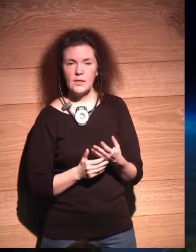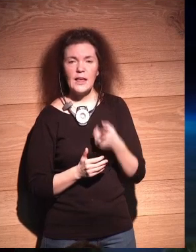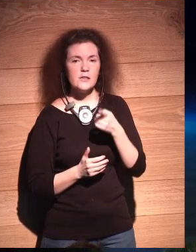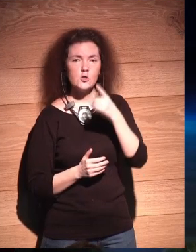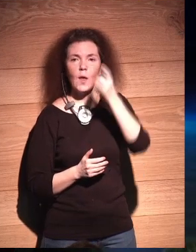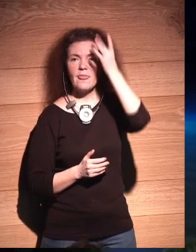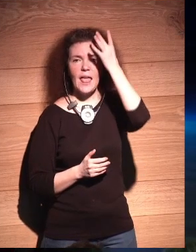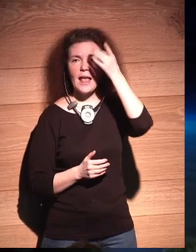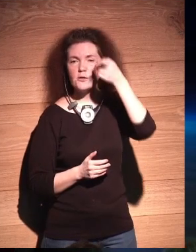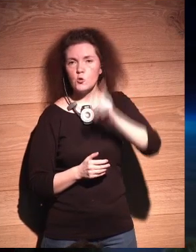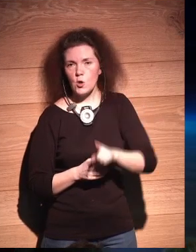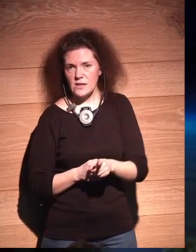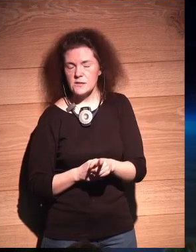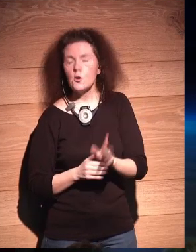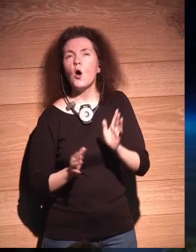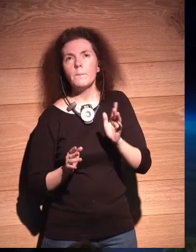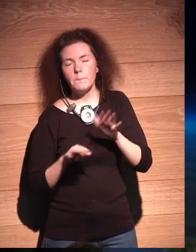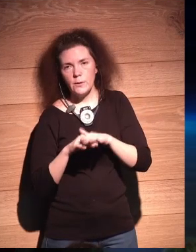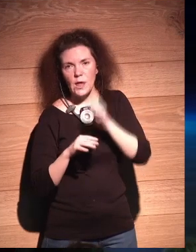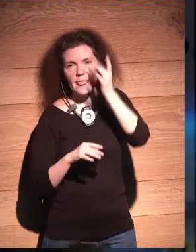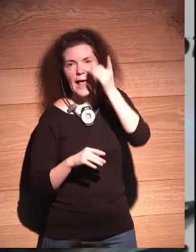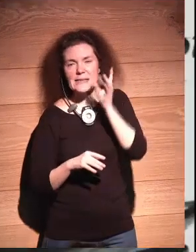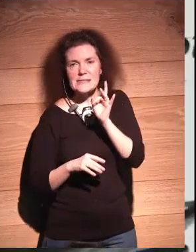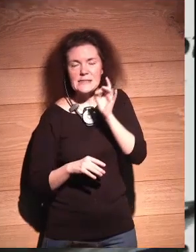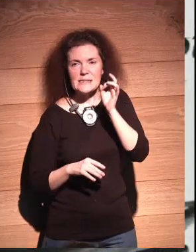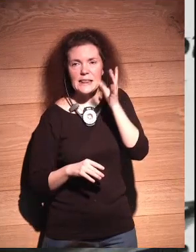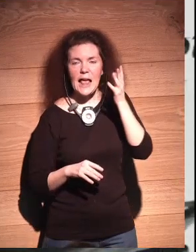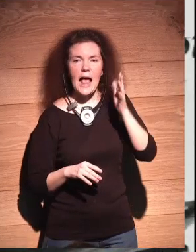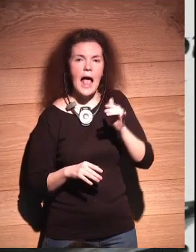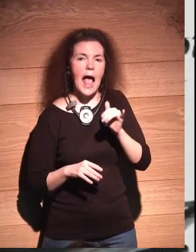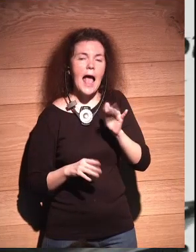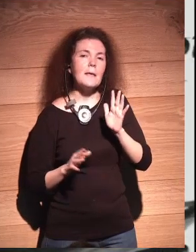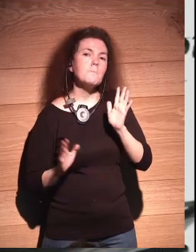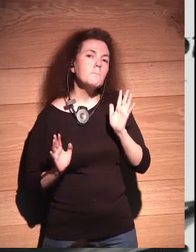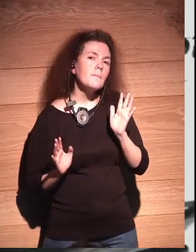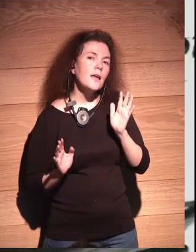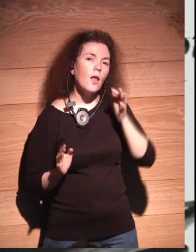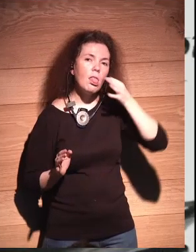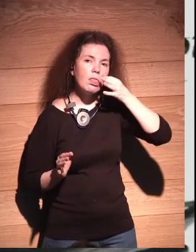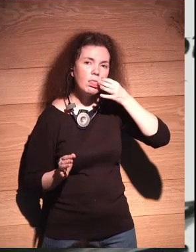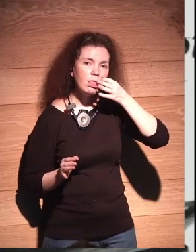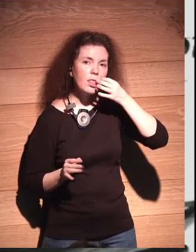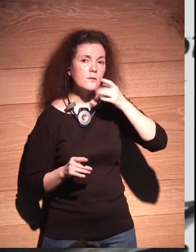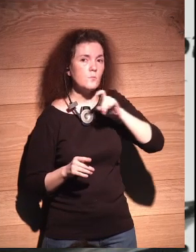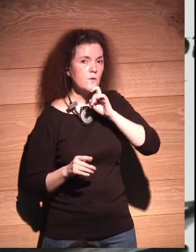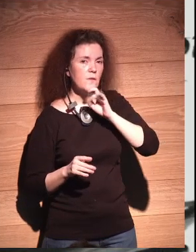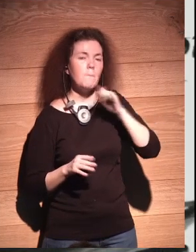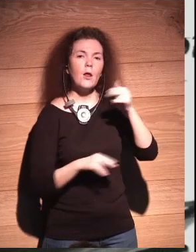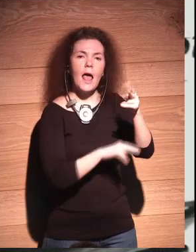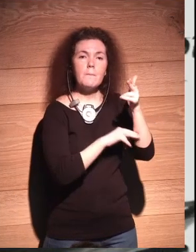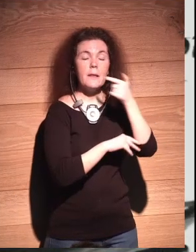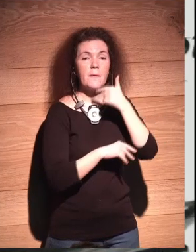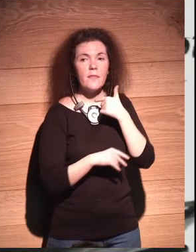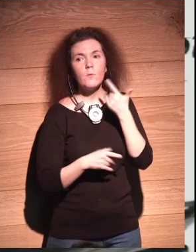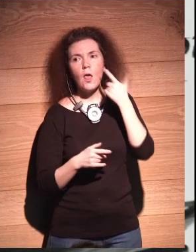just an idea. I had a long way to go, but they said, okay, well, we have to announce this now. And I said, really? Announce it?